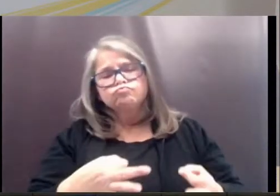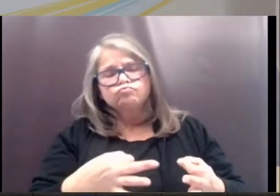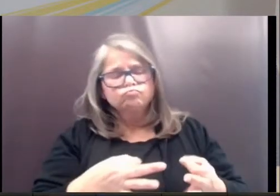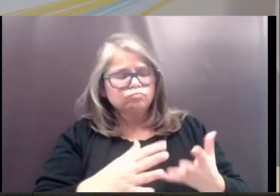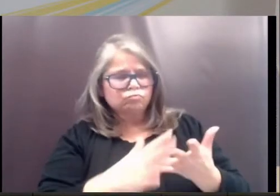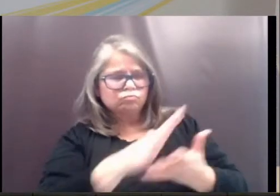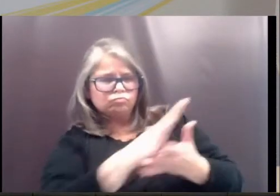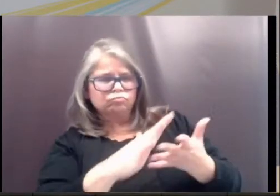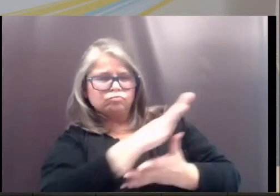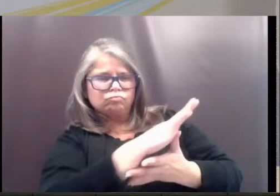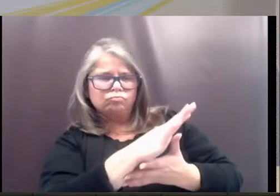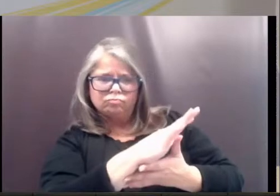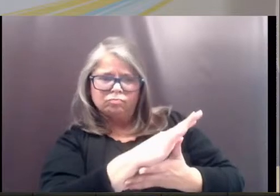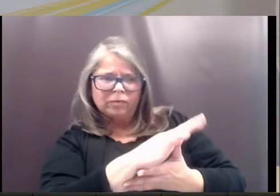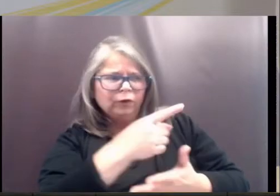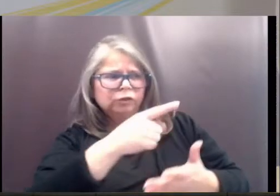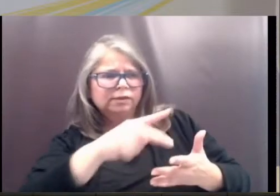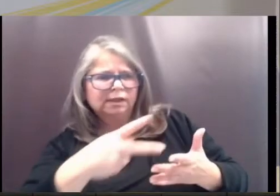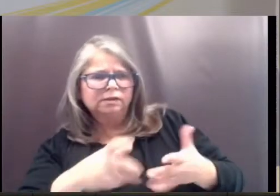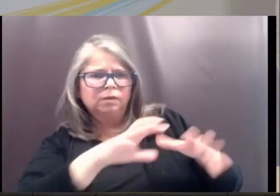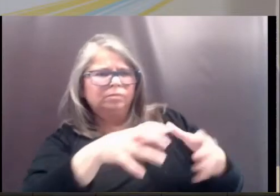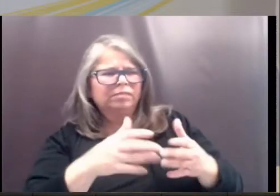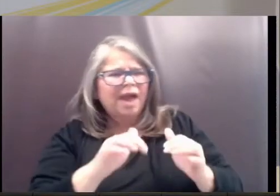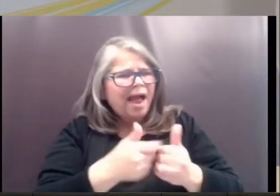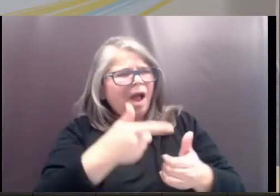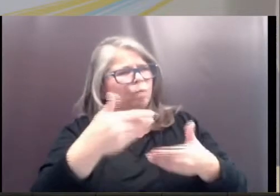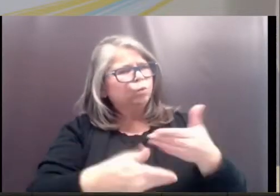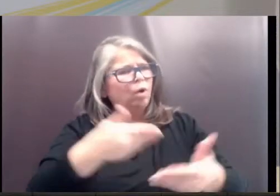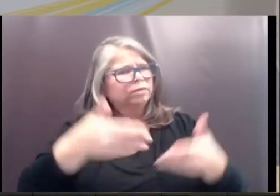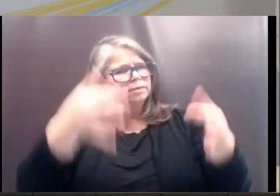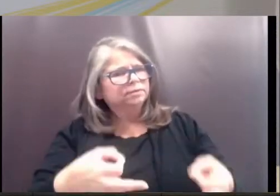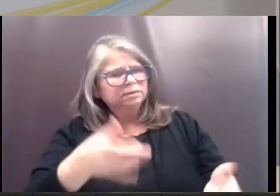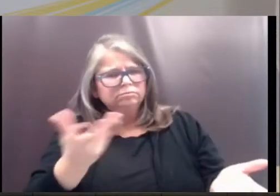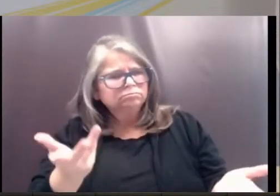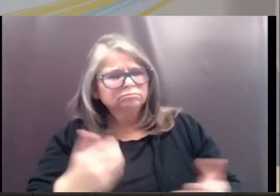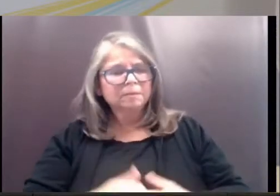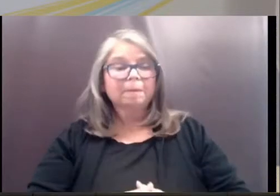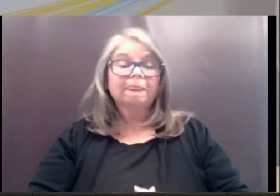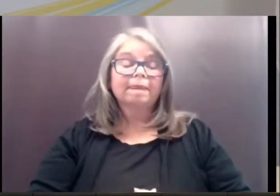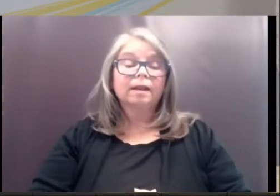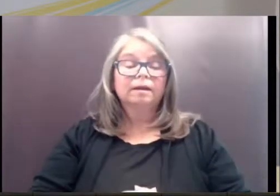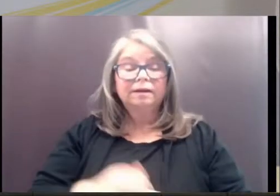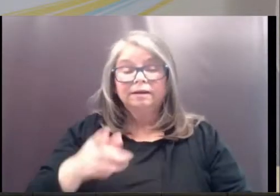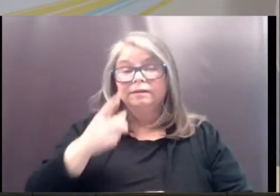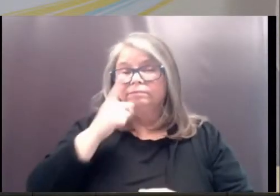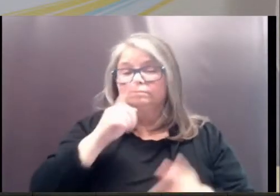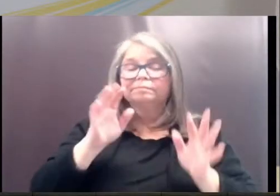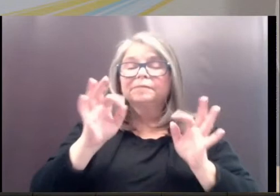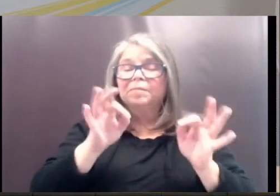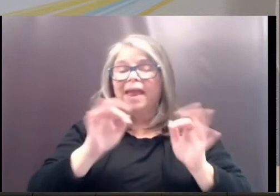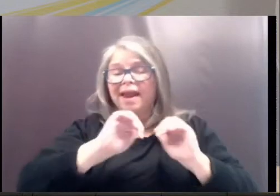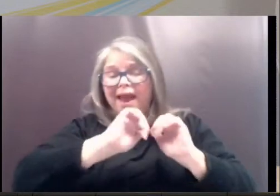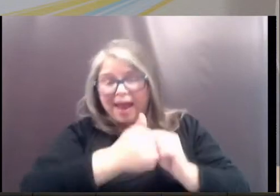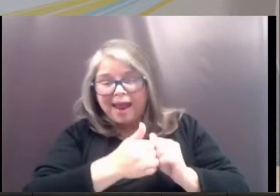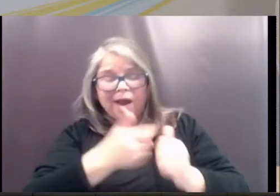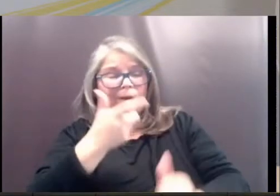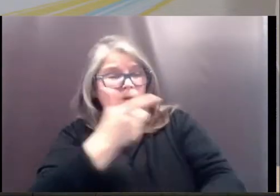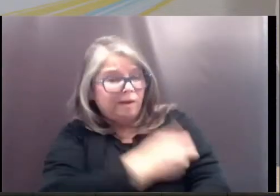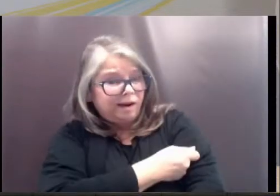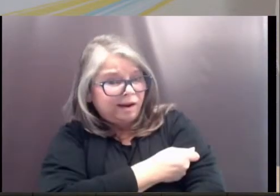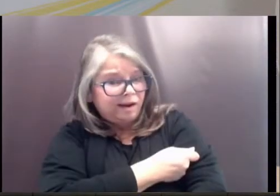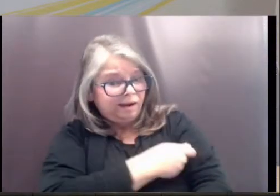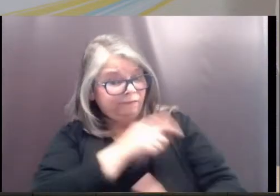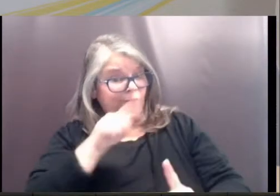first. And I'm wondering if you can tell me a little bit more about how it will be distributed, considering the vaccine can't be moved from the